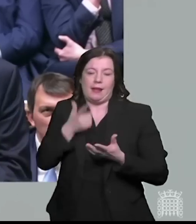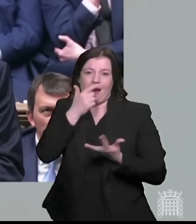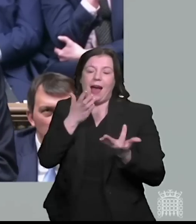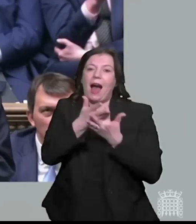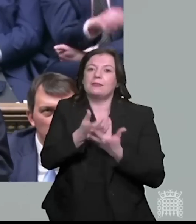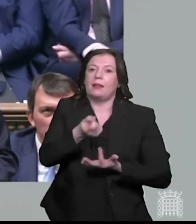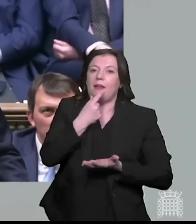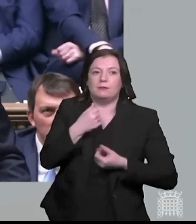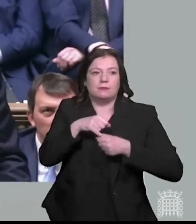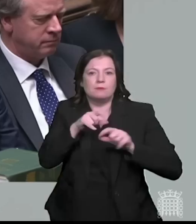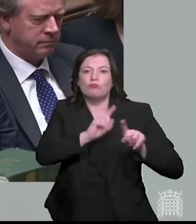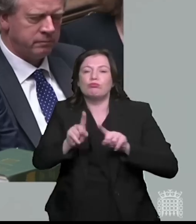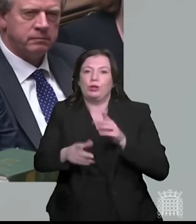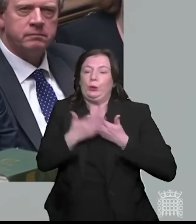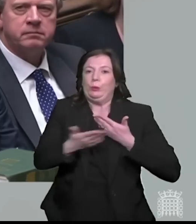drugs.